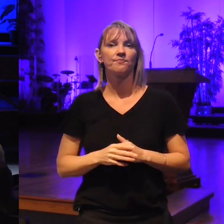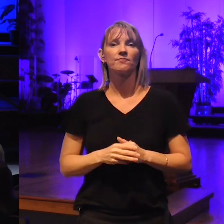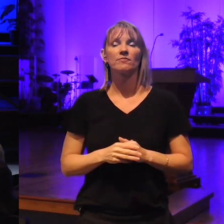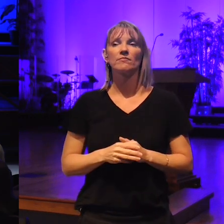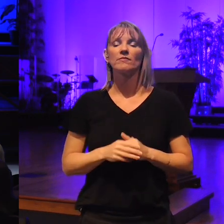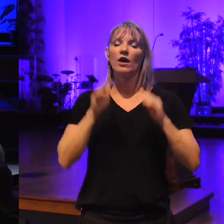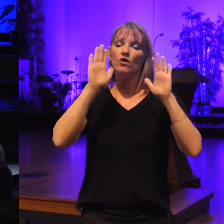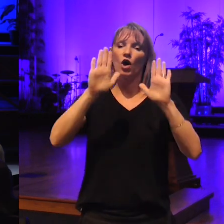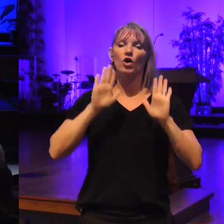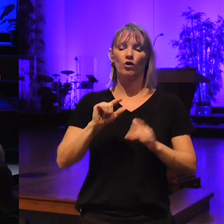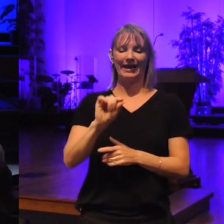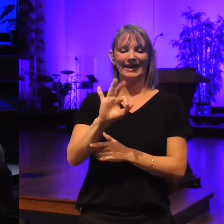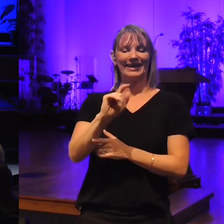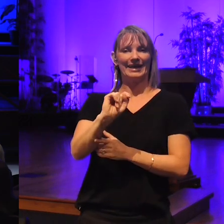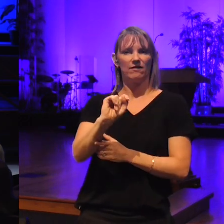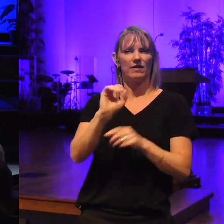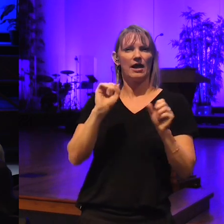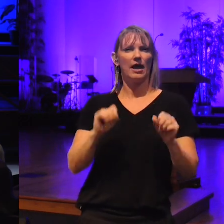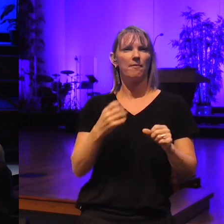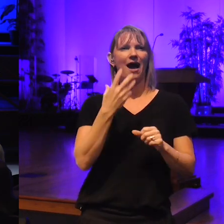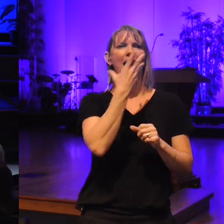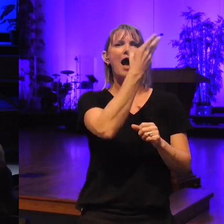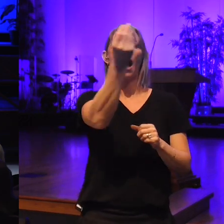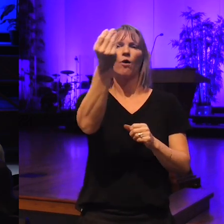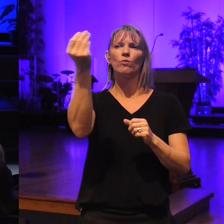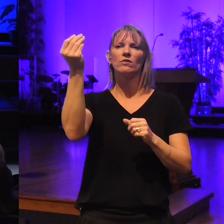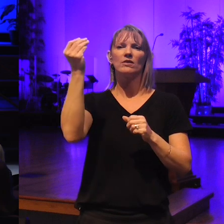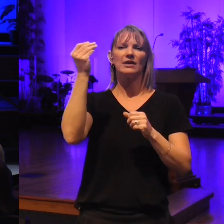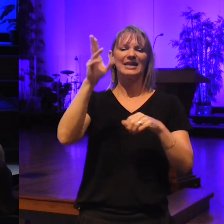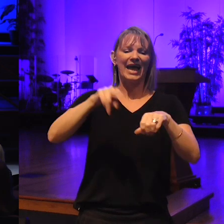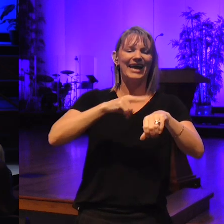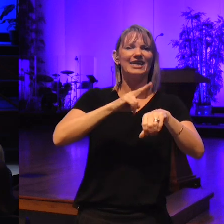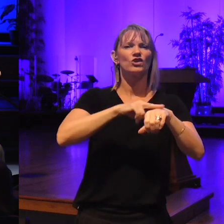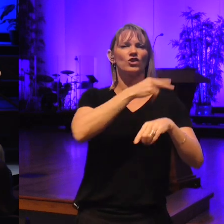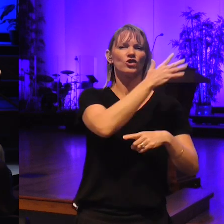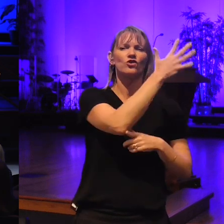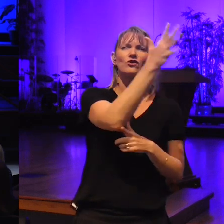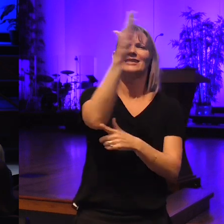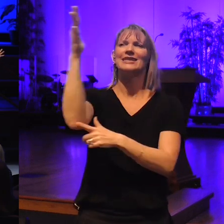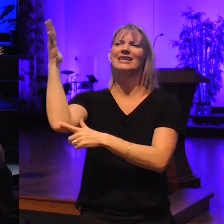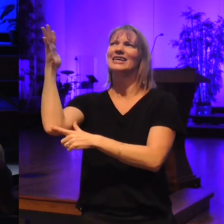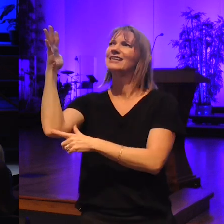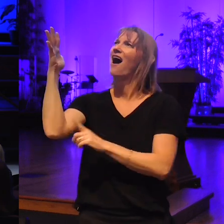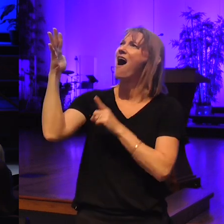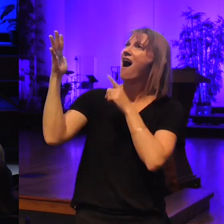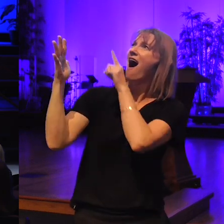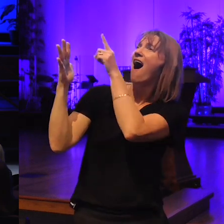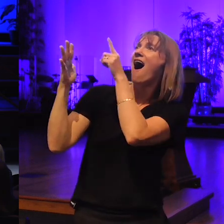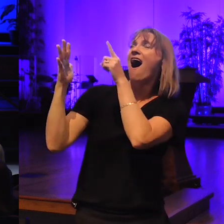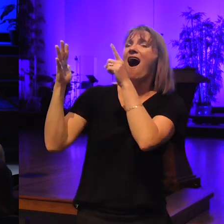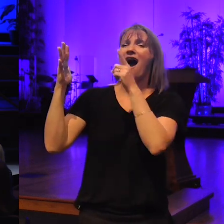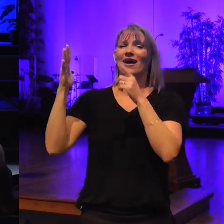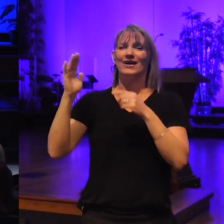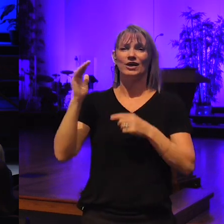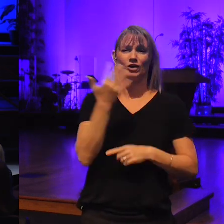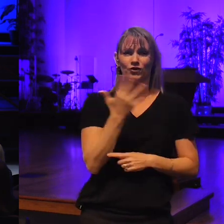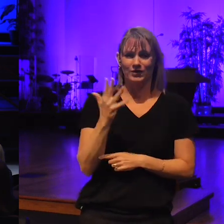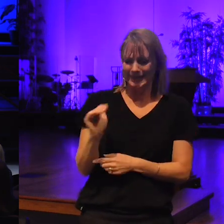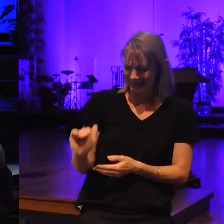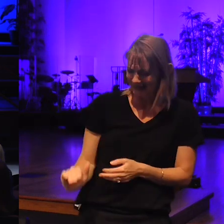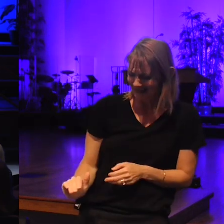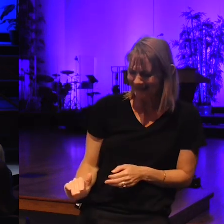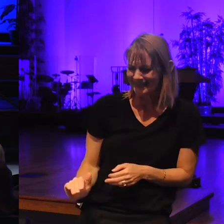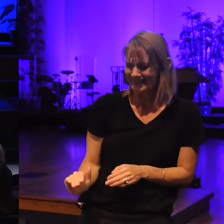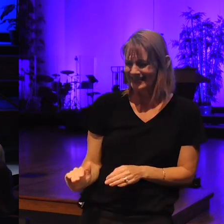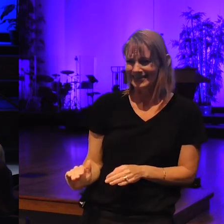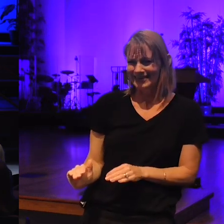The great gift of being able to be out in nature and be with the tallest of trees, be with the tiny ones that are just growing